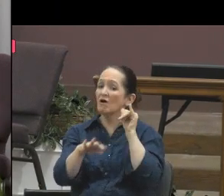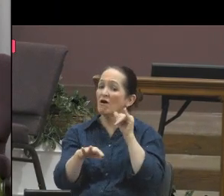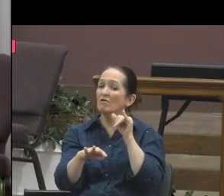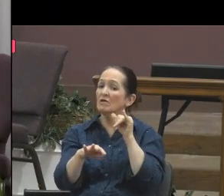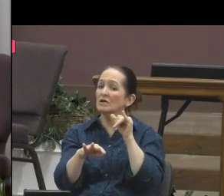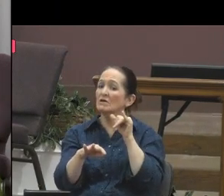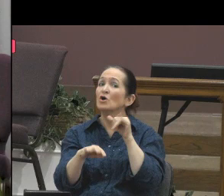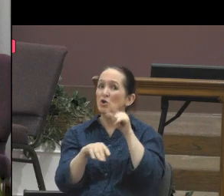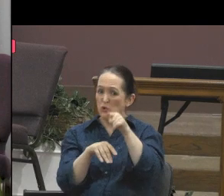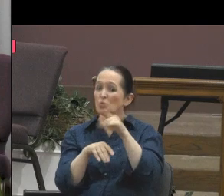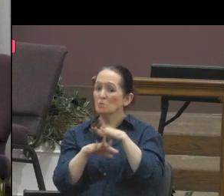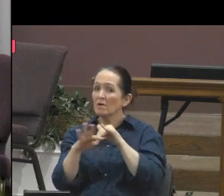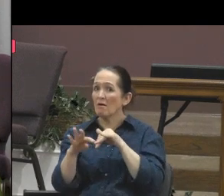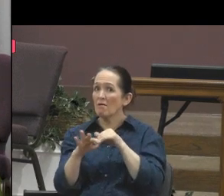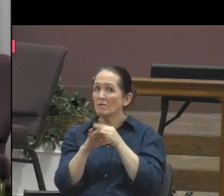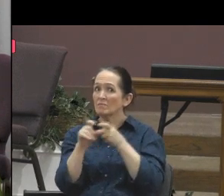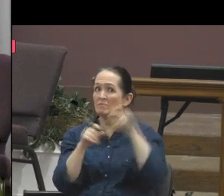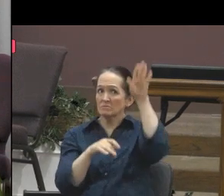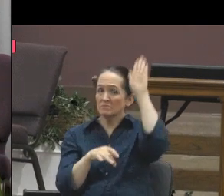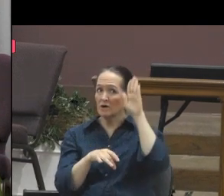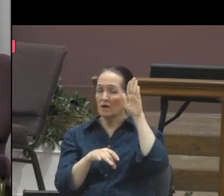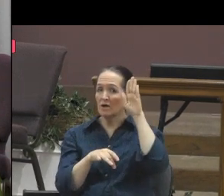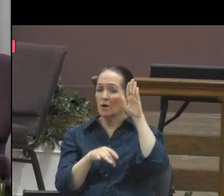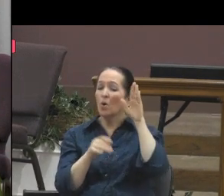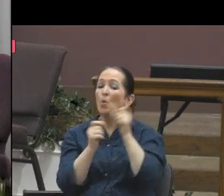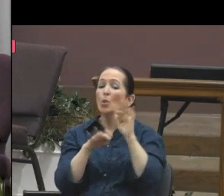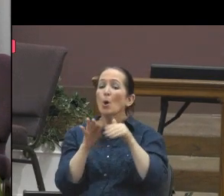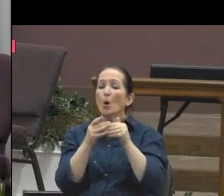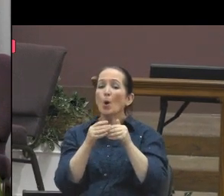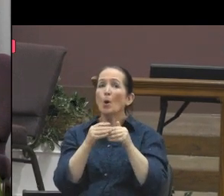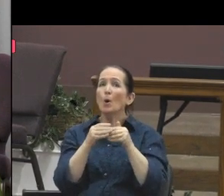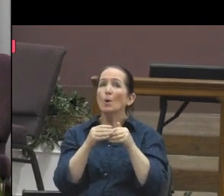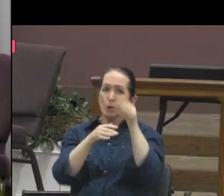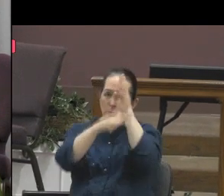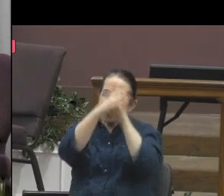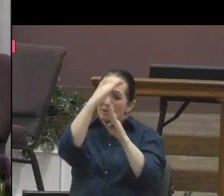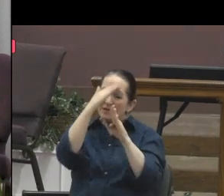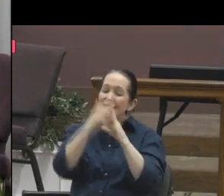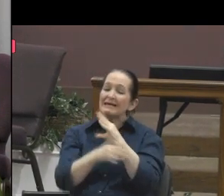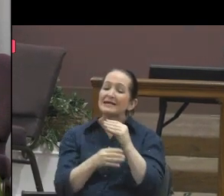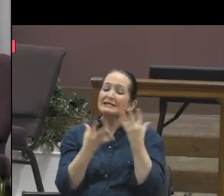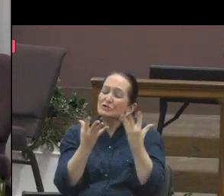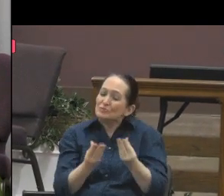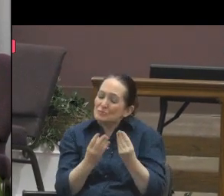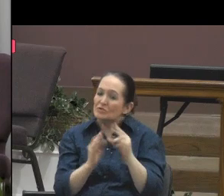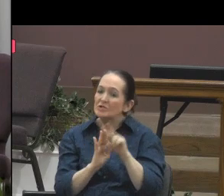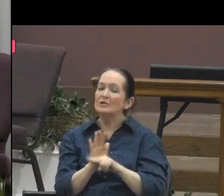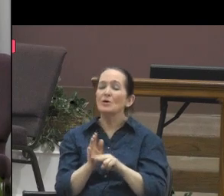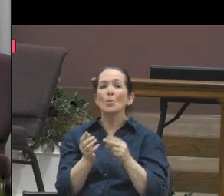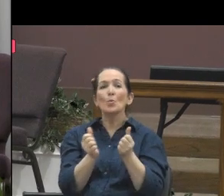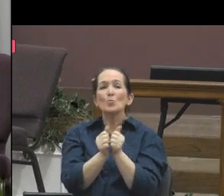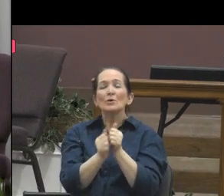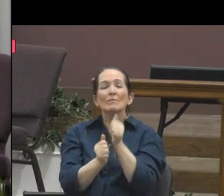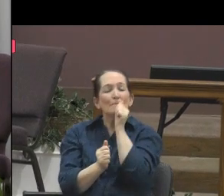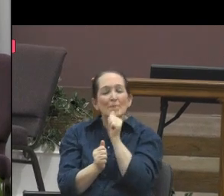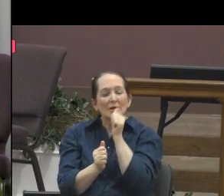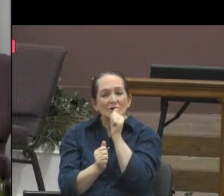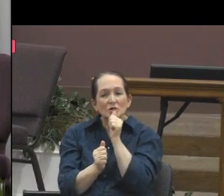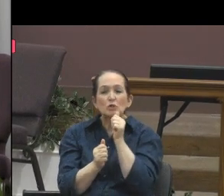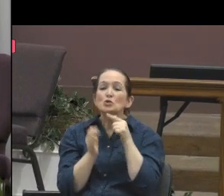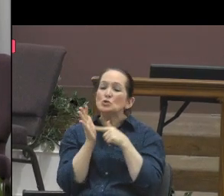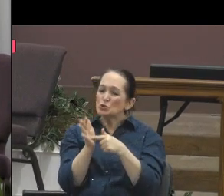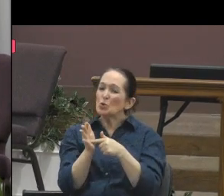you have been called, with all humility and gentleness, with patience,